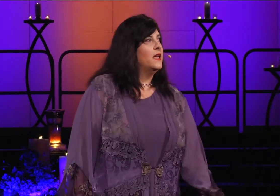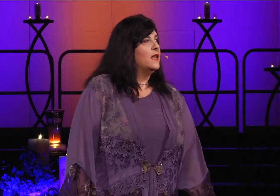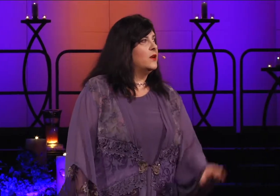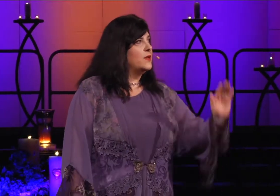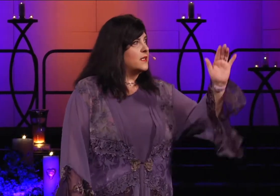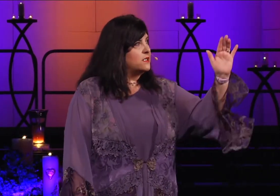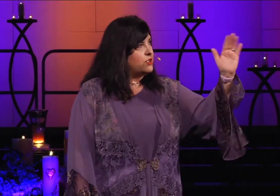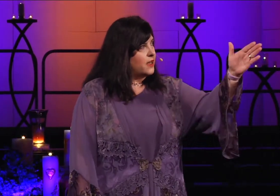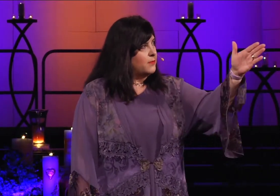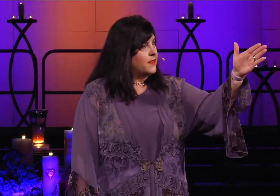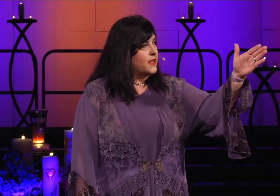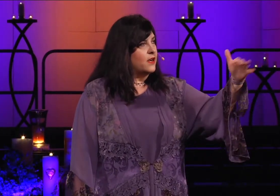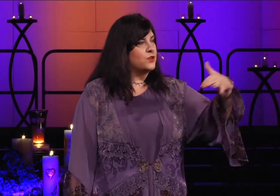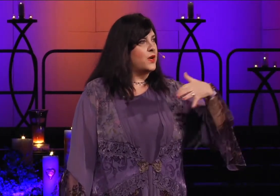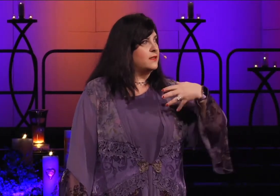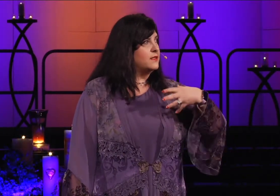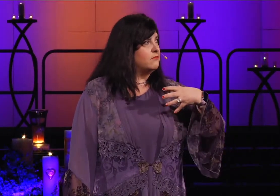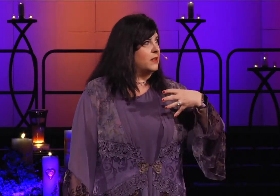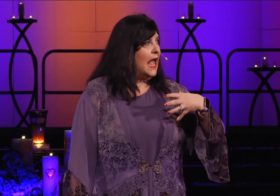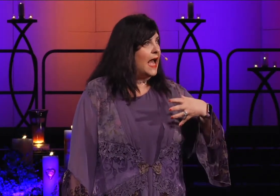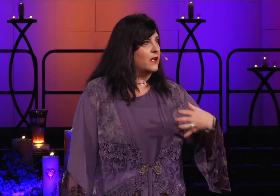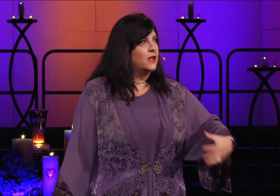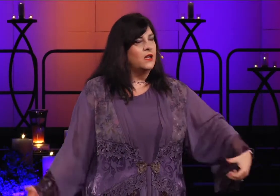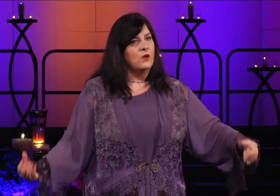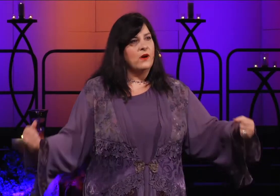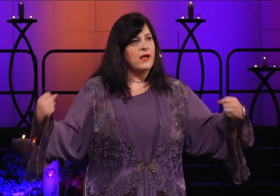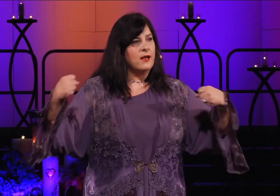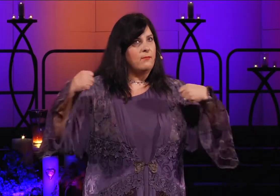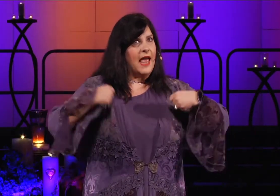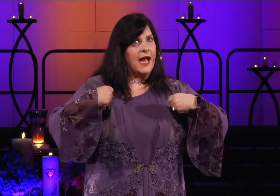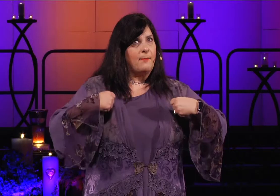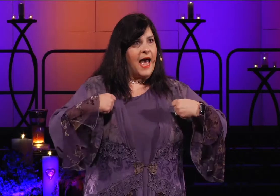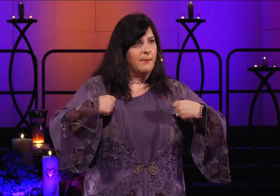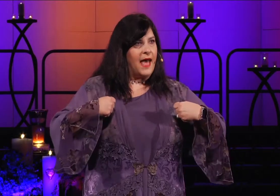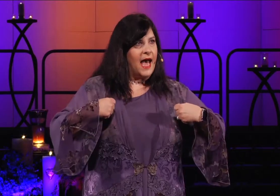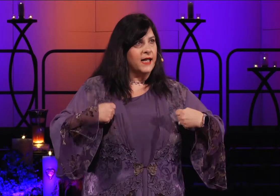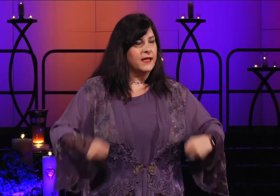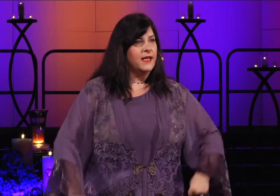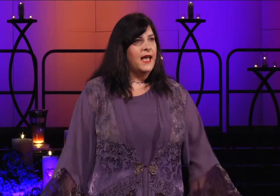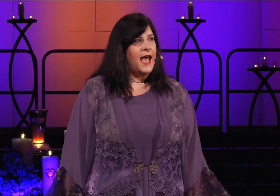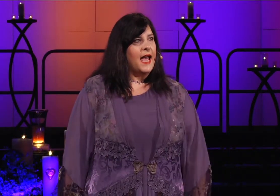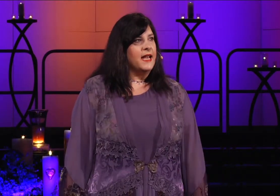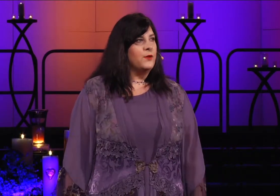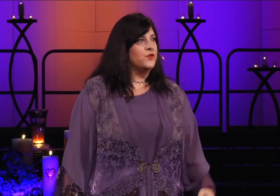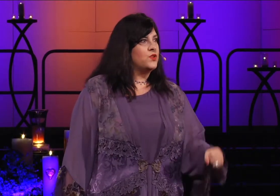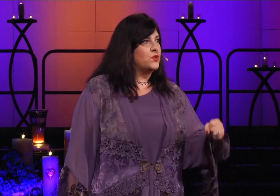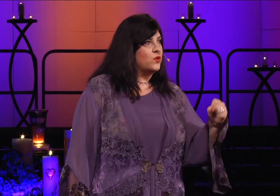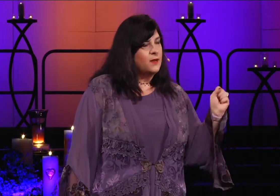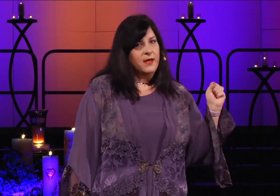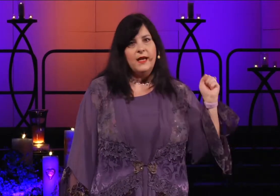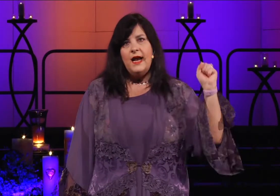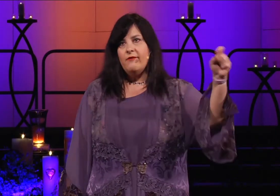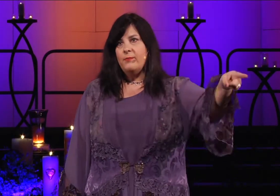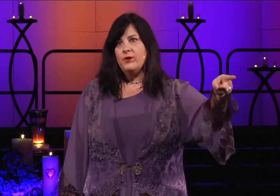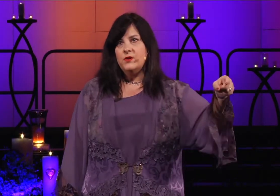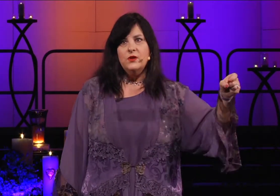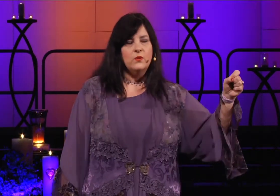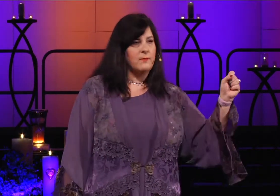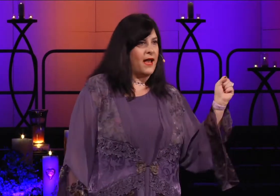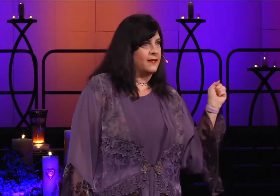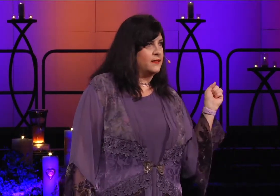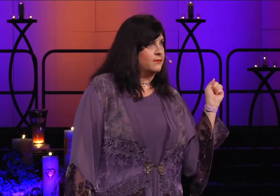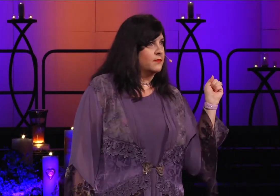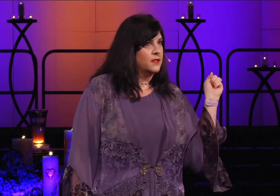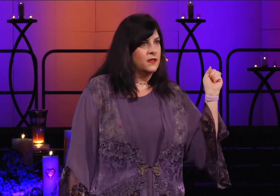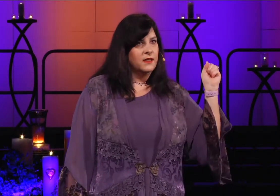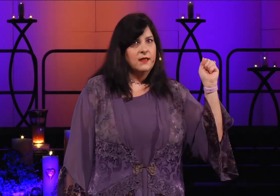me, there was a gentleman there dressed in black, wearing a black backpack, and he was screaming at every person who